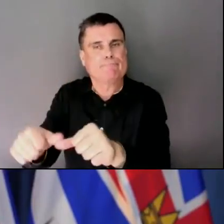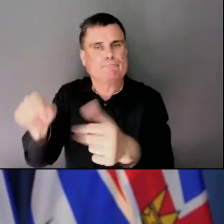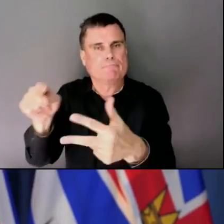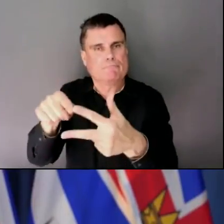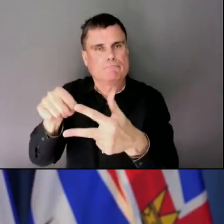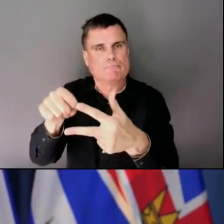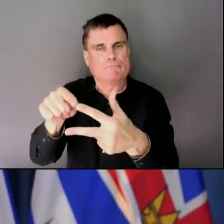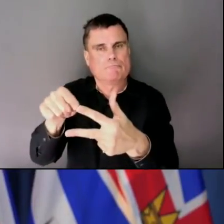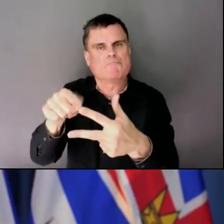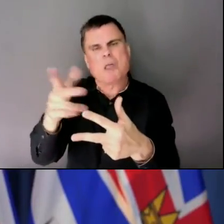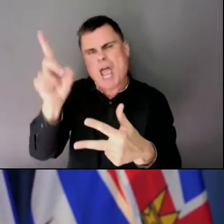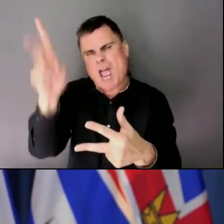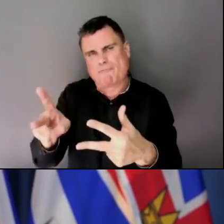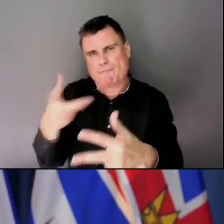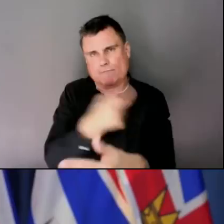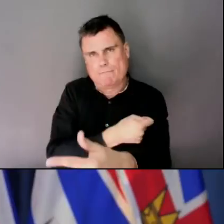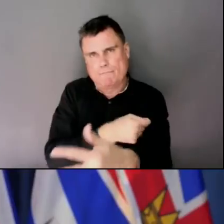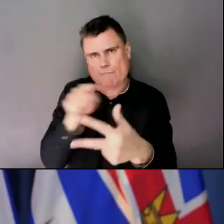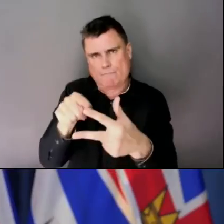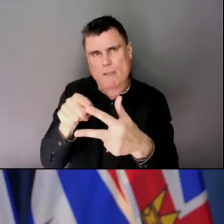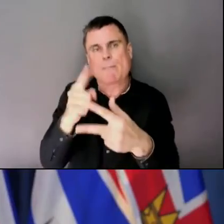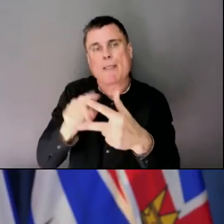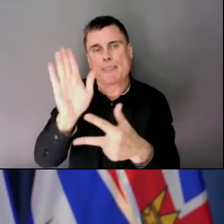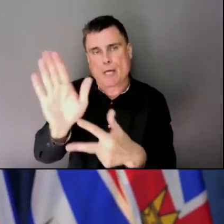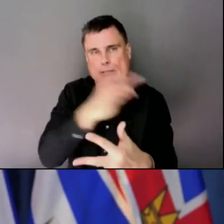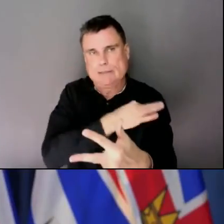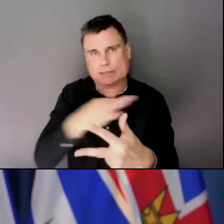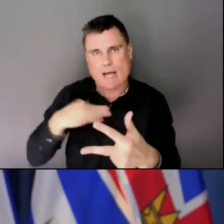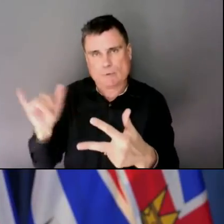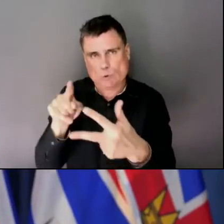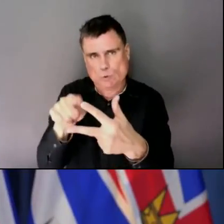staff have been immunized, and that is based on